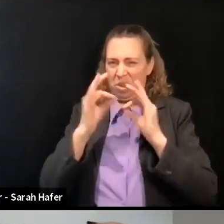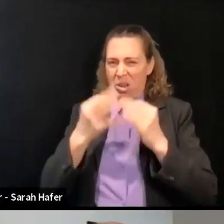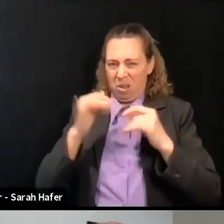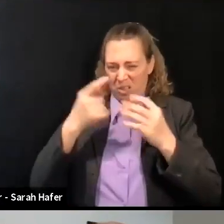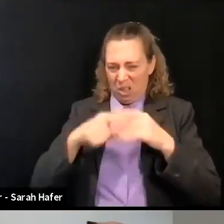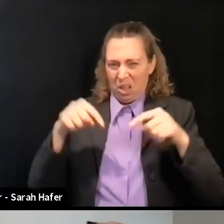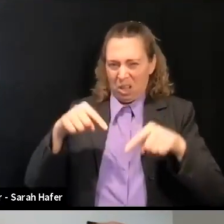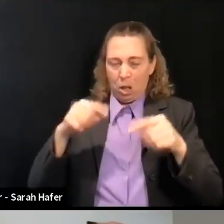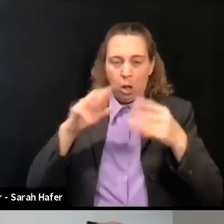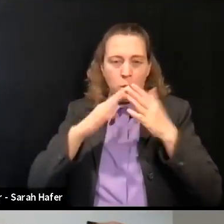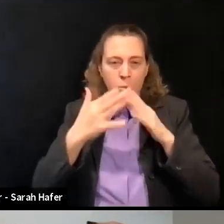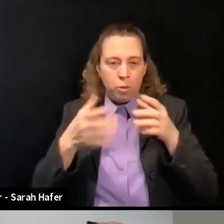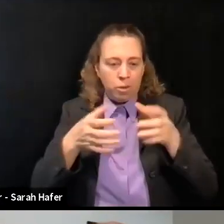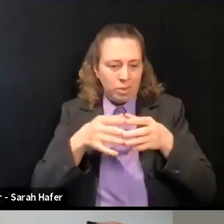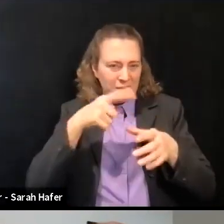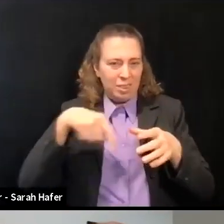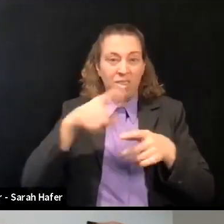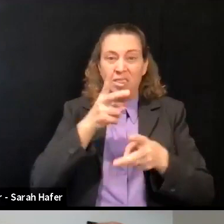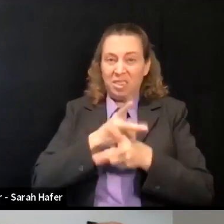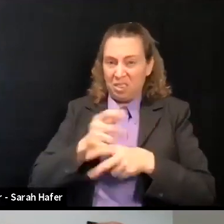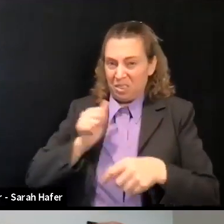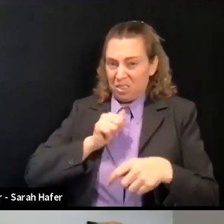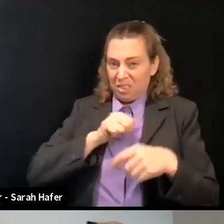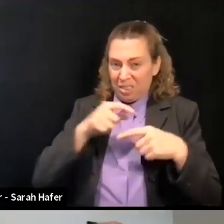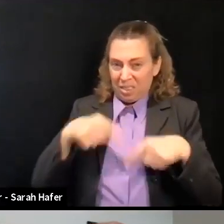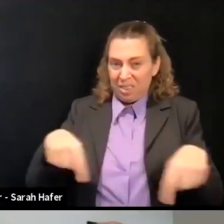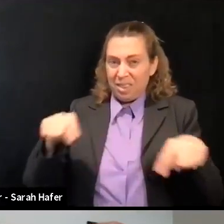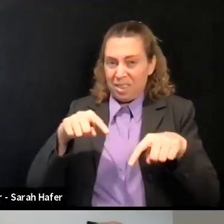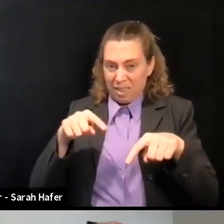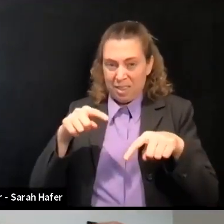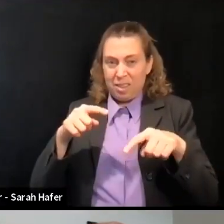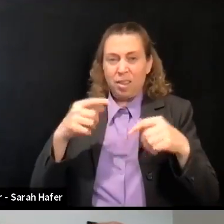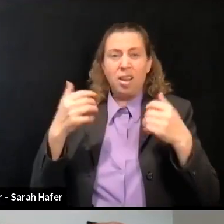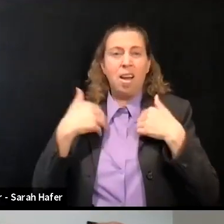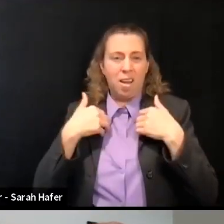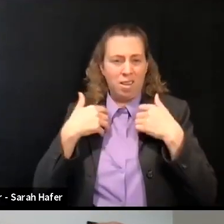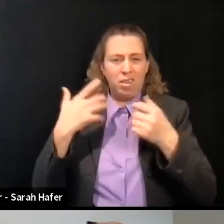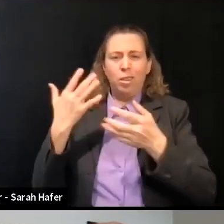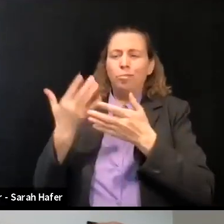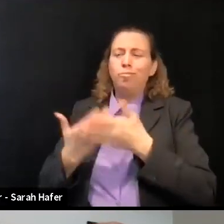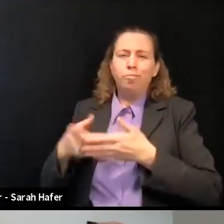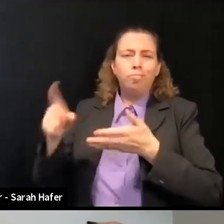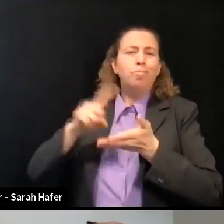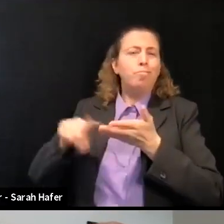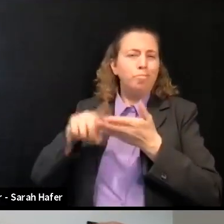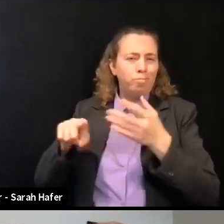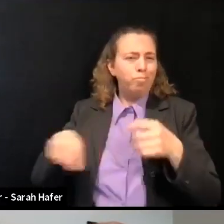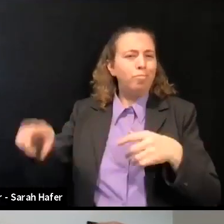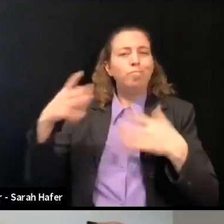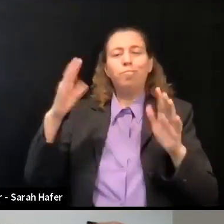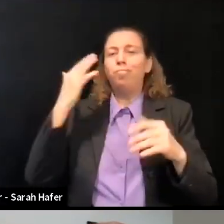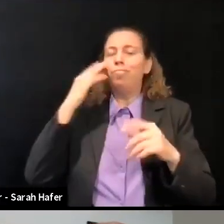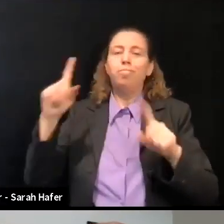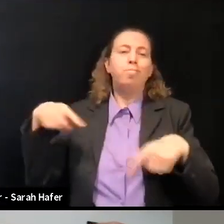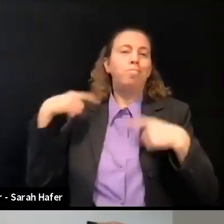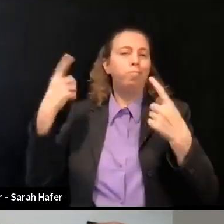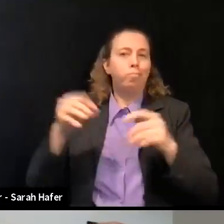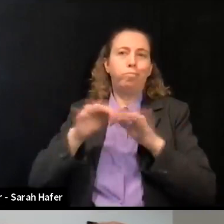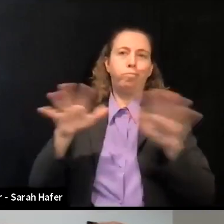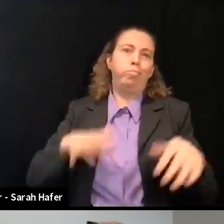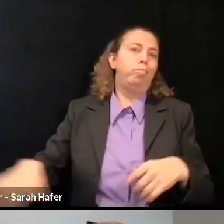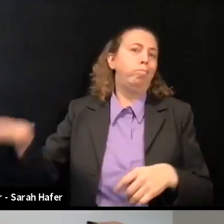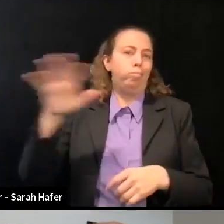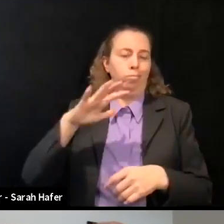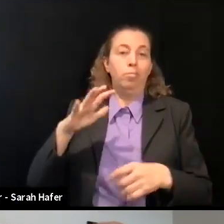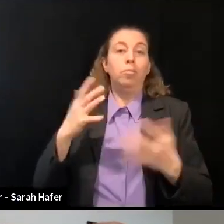there's really good evidence from a diversity of studies over centuries and across the world that how primary caregivers and the adults